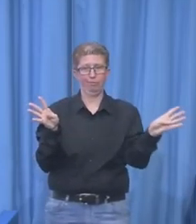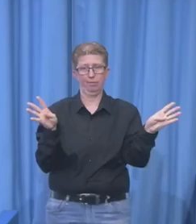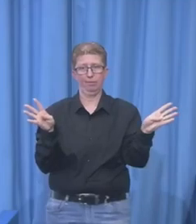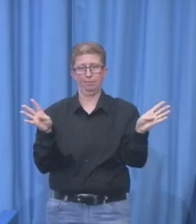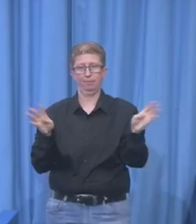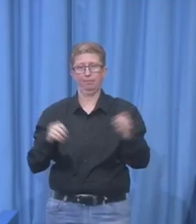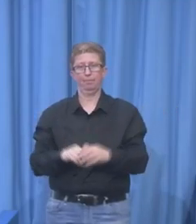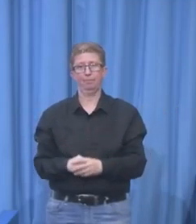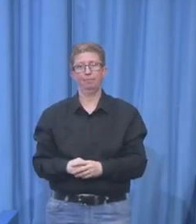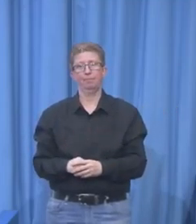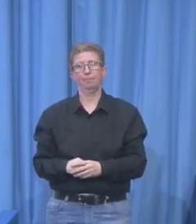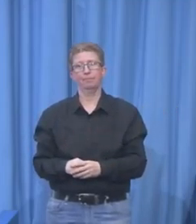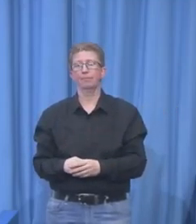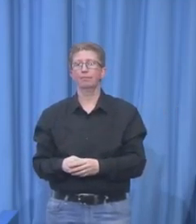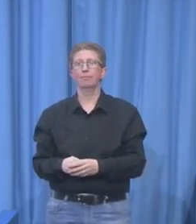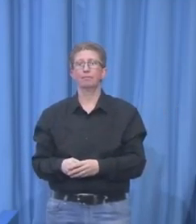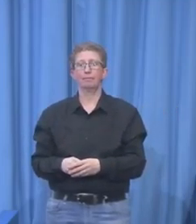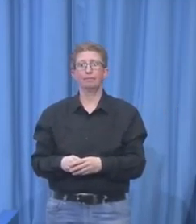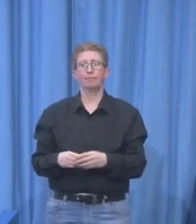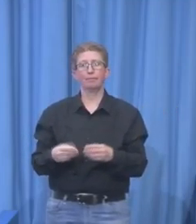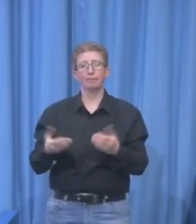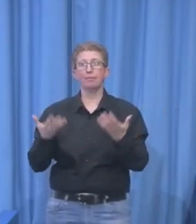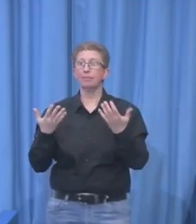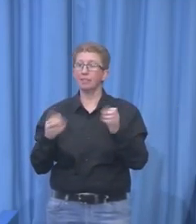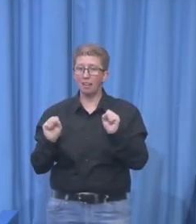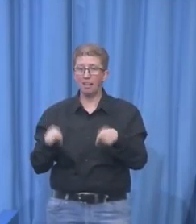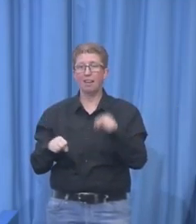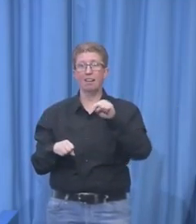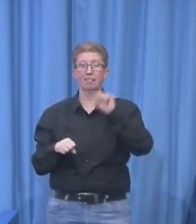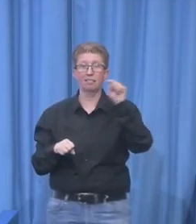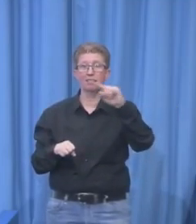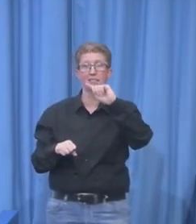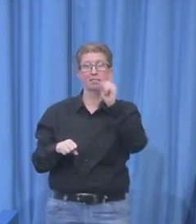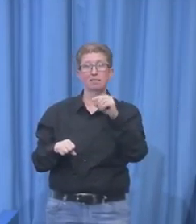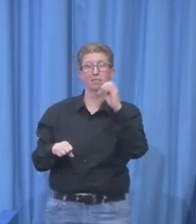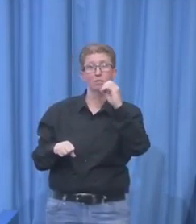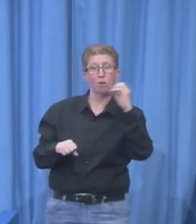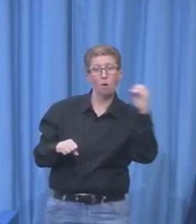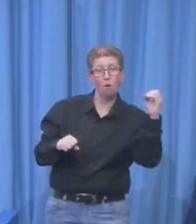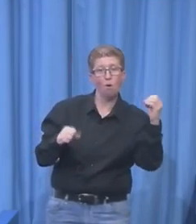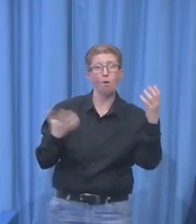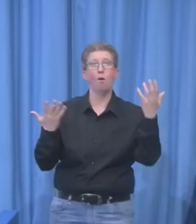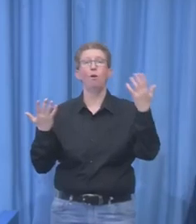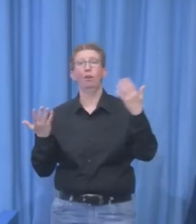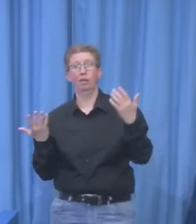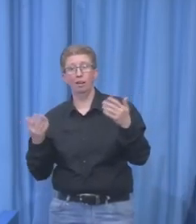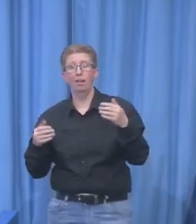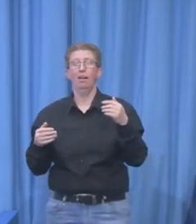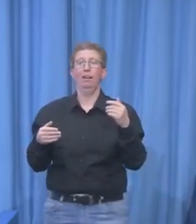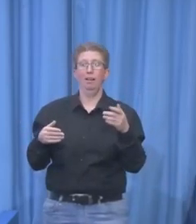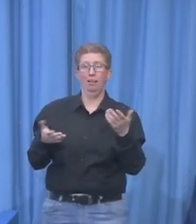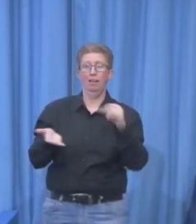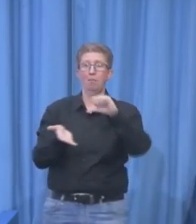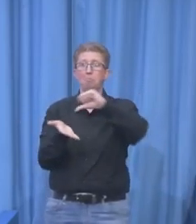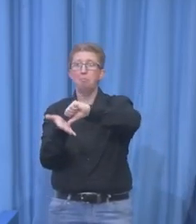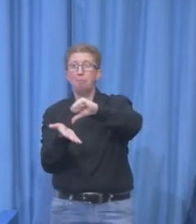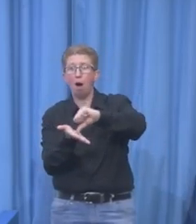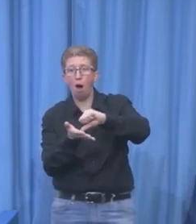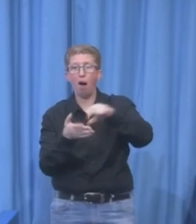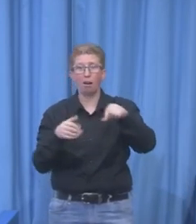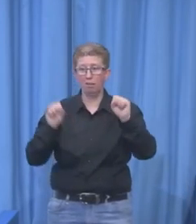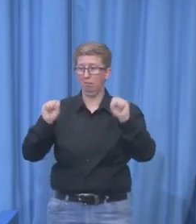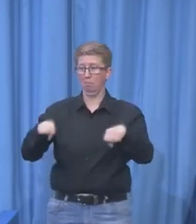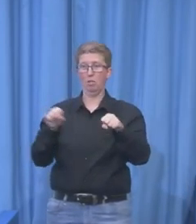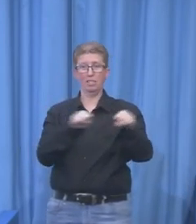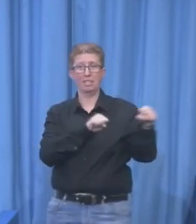zoos, pharmaceutical companies, retail, and utilities. So we really, at this point in our